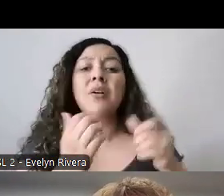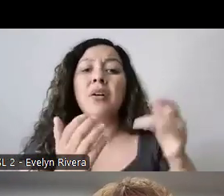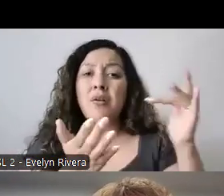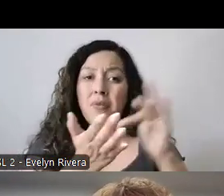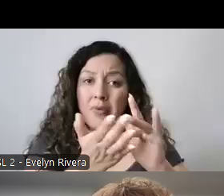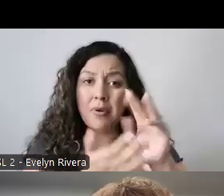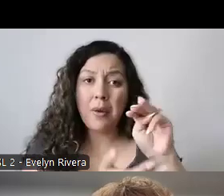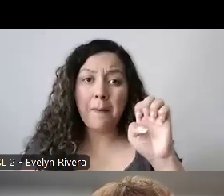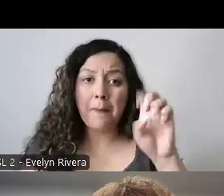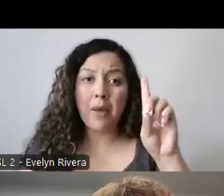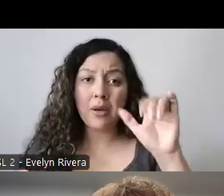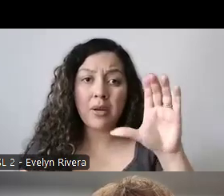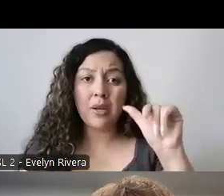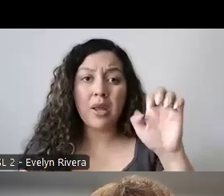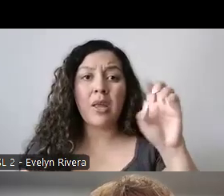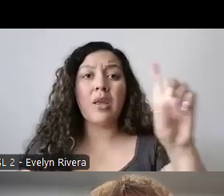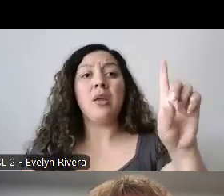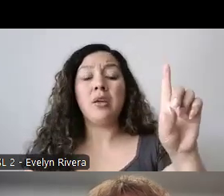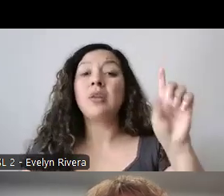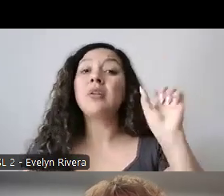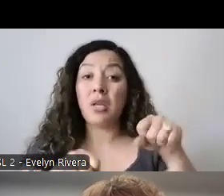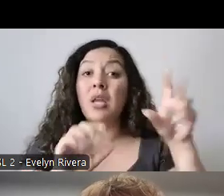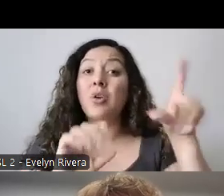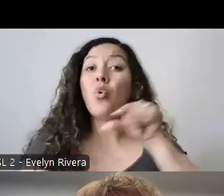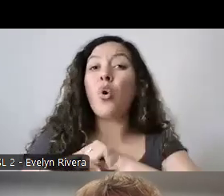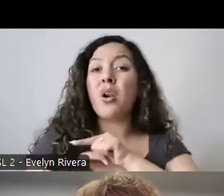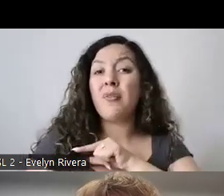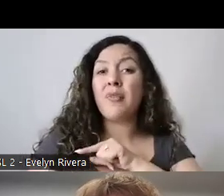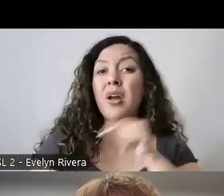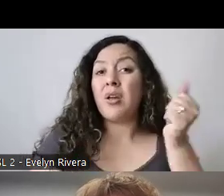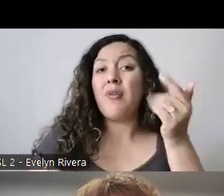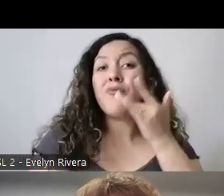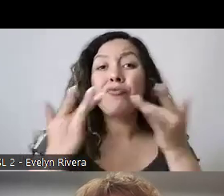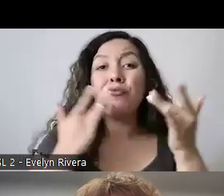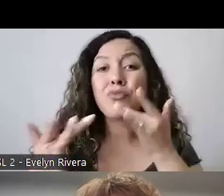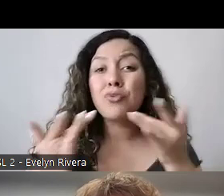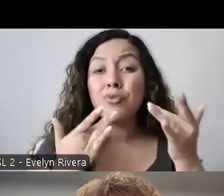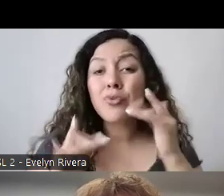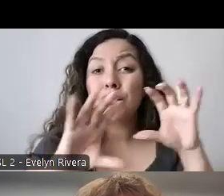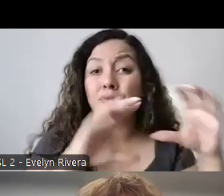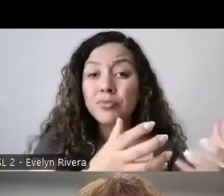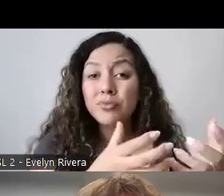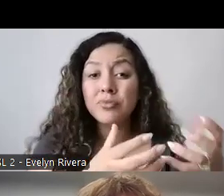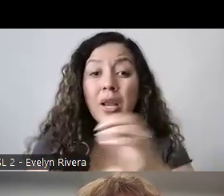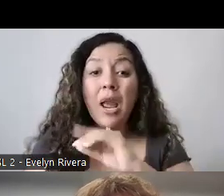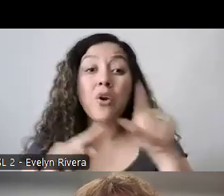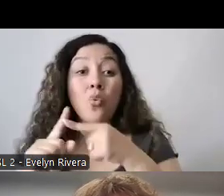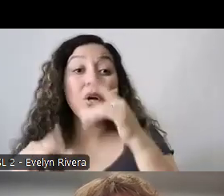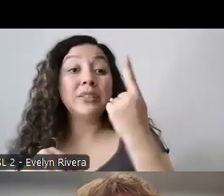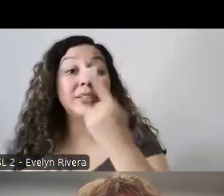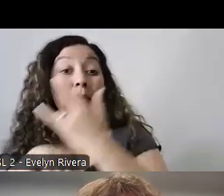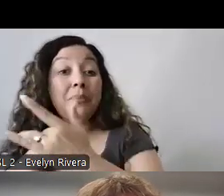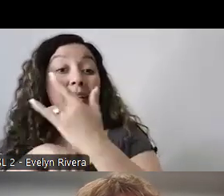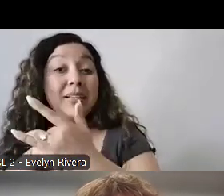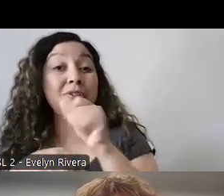only available to a fraction of this population, which is concerning. And then also when the home care aid is available, as you can see